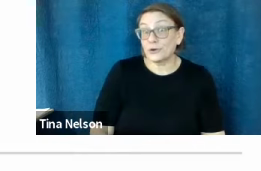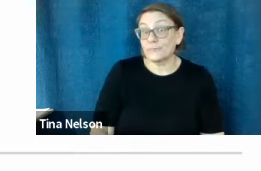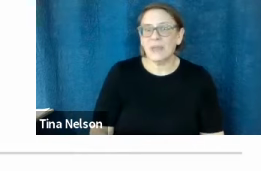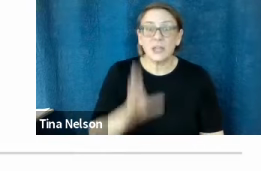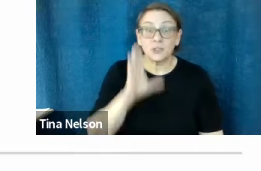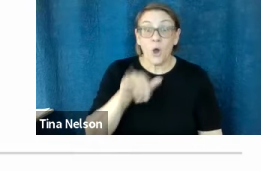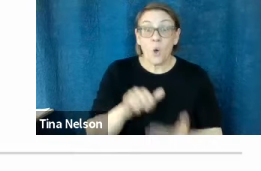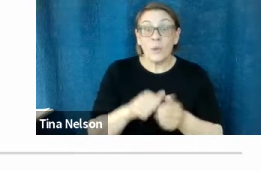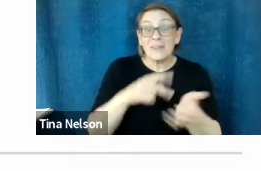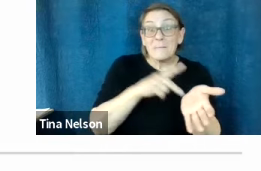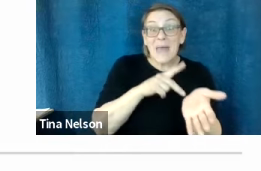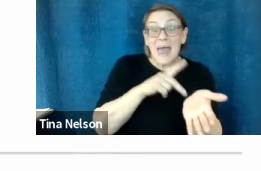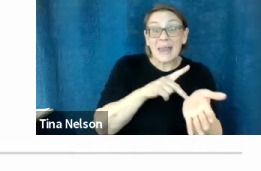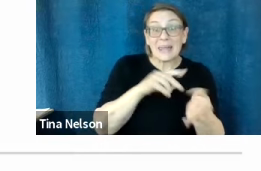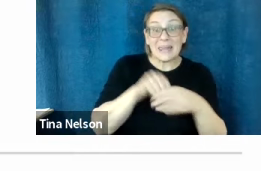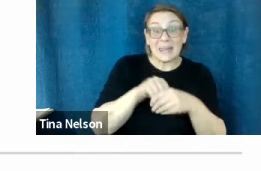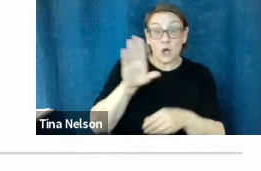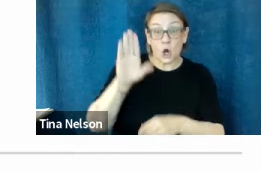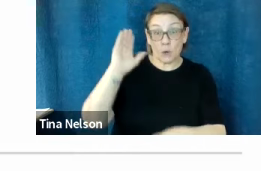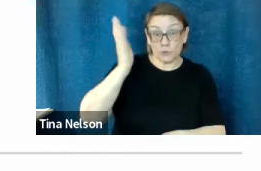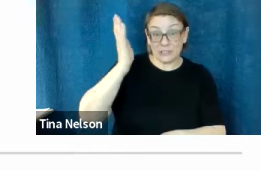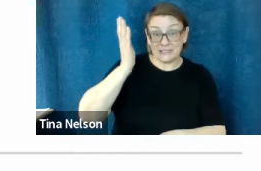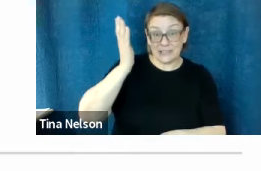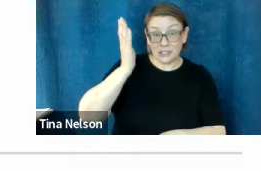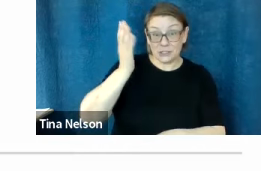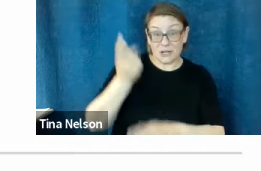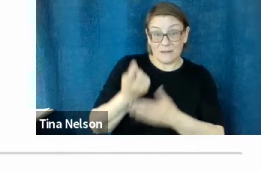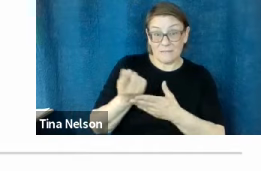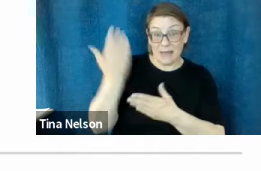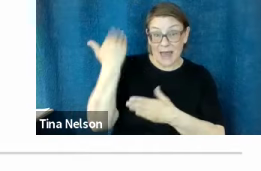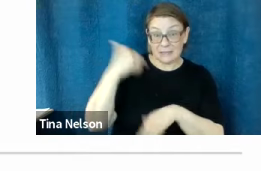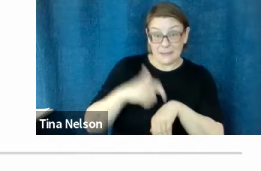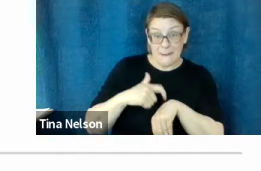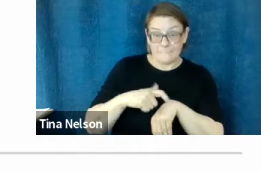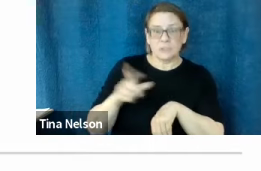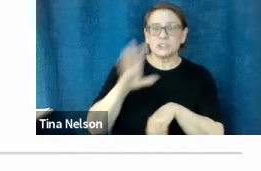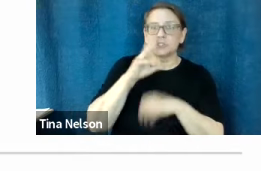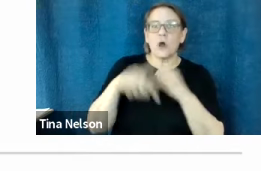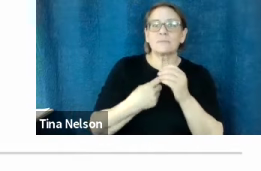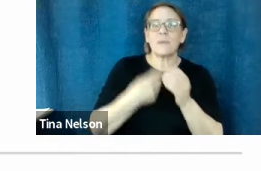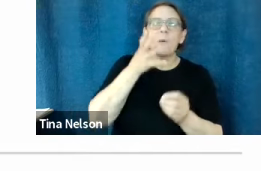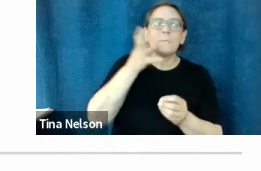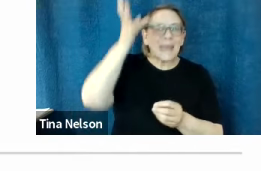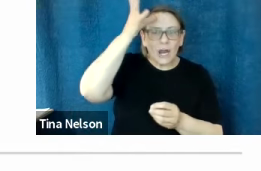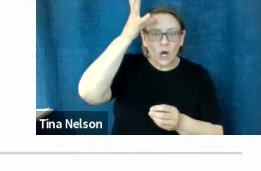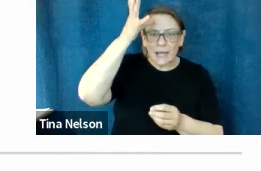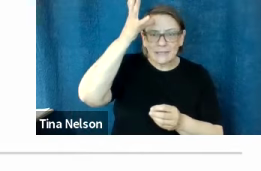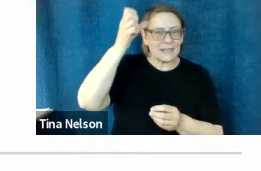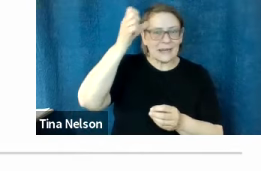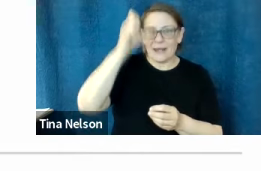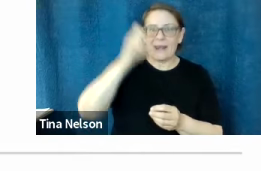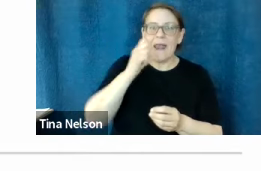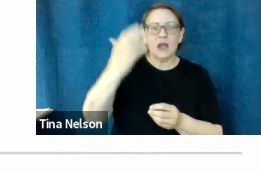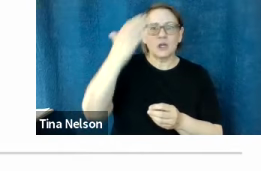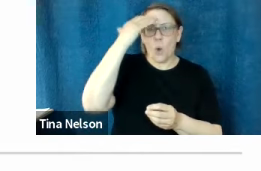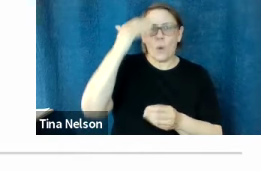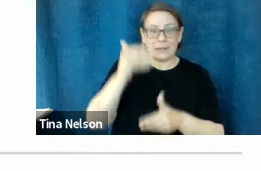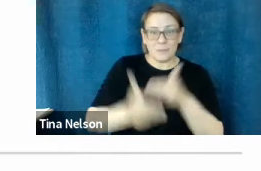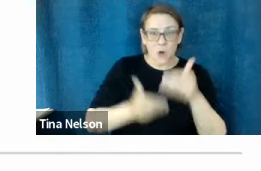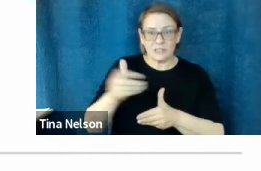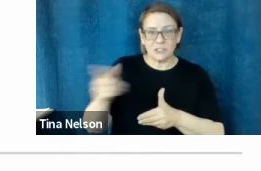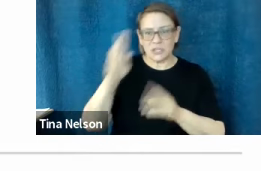know with Penny in her presentation, uh, last time, uh, talked about parents and not knowing the process and coming up with